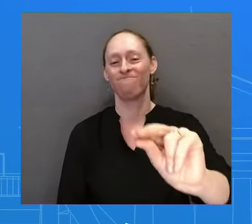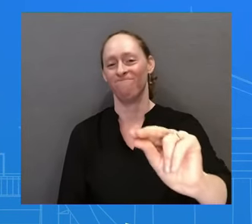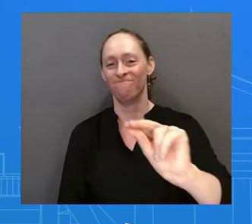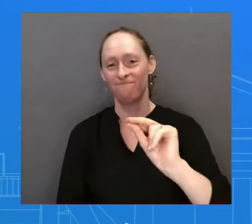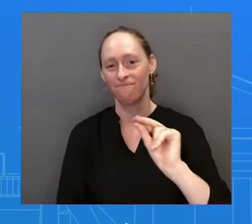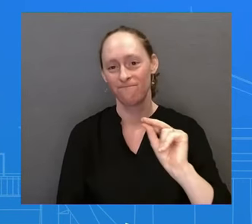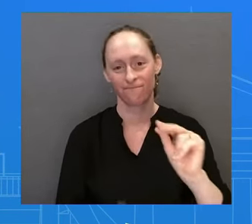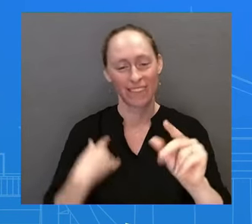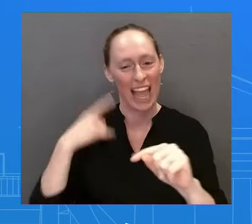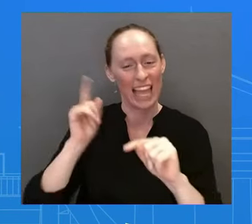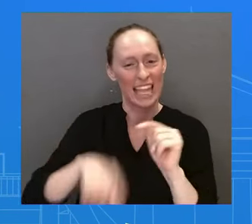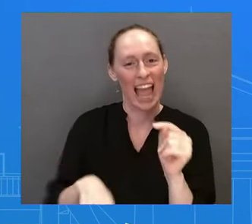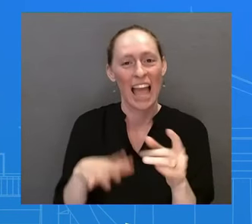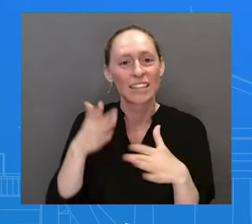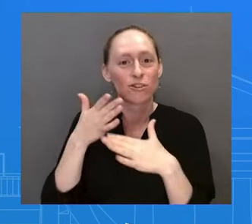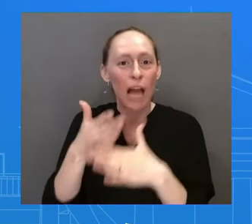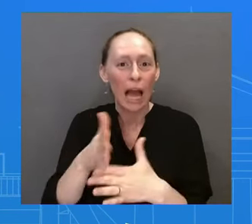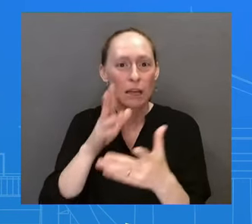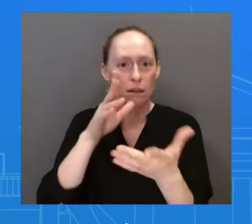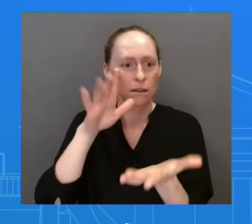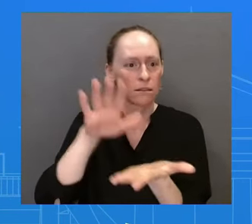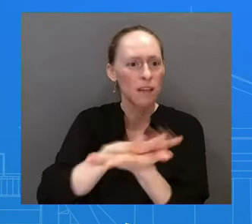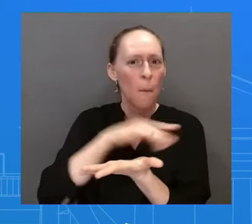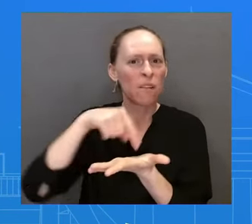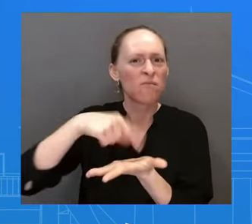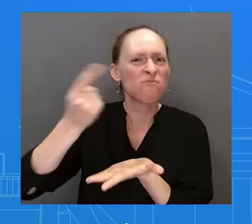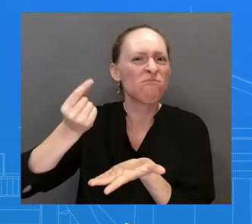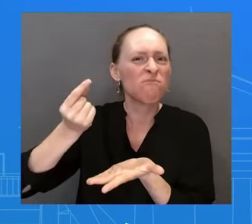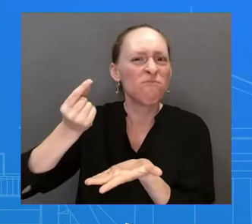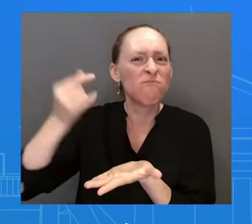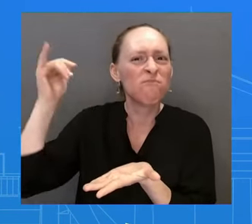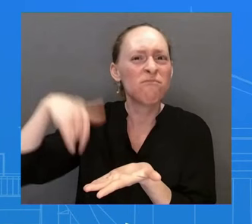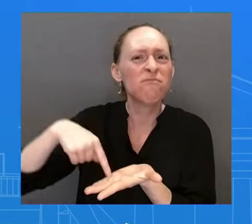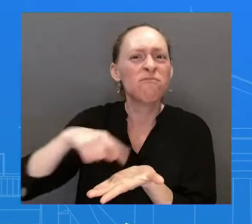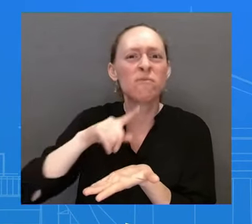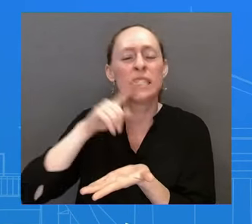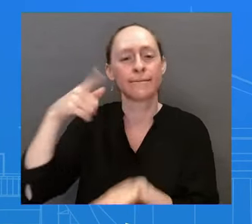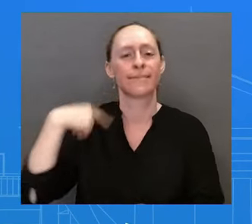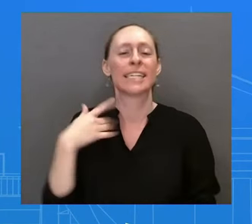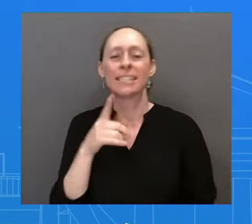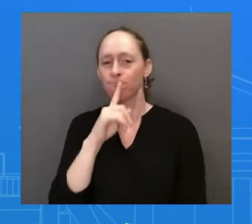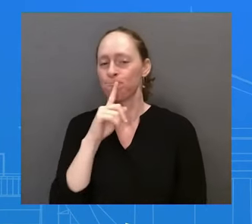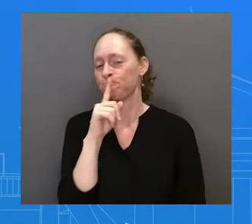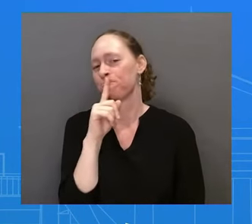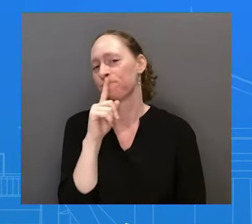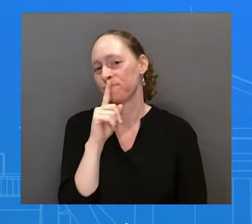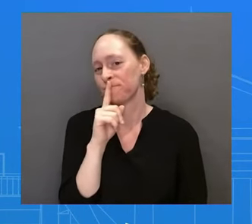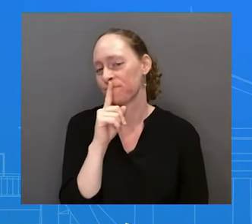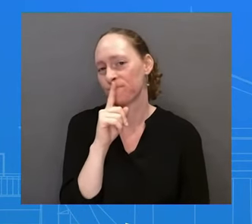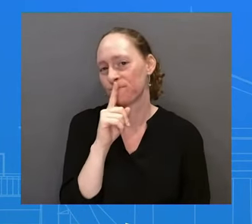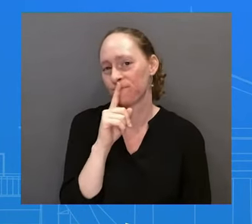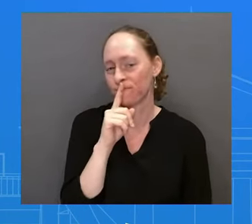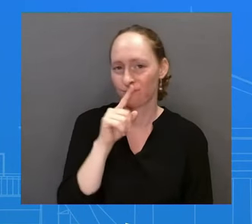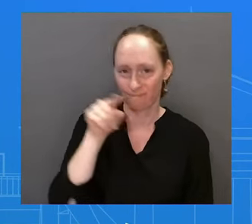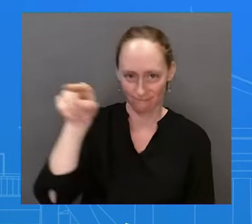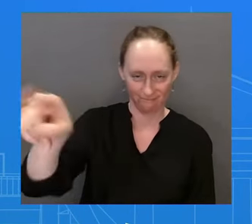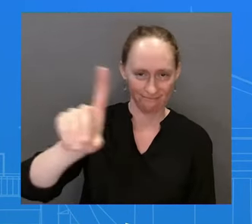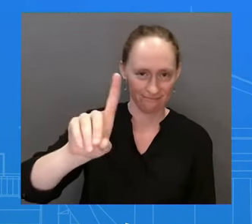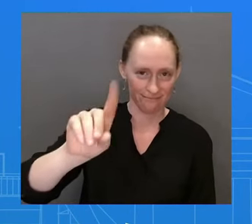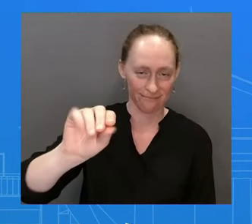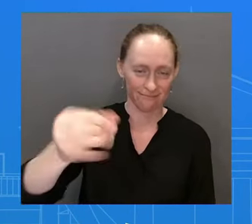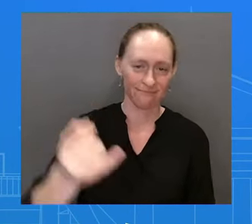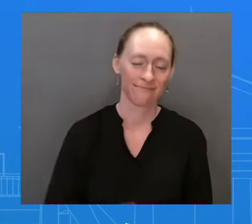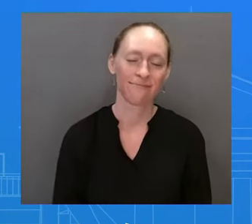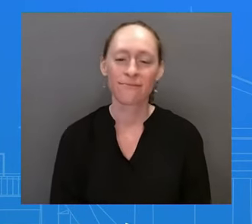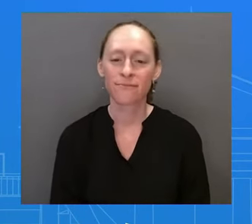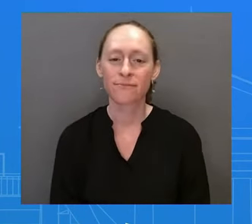about those documents or this case. I mean, it's really for something for the Justice Department to speak to, and in terms of any national security assessment, that would be